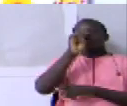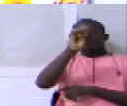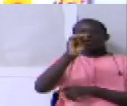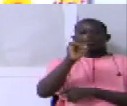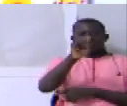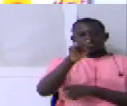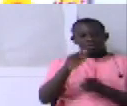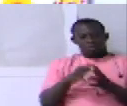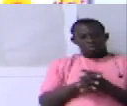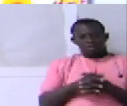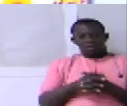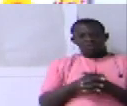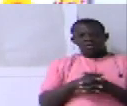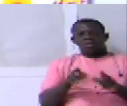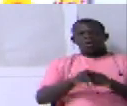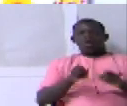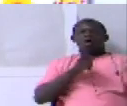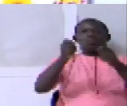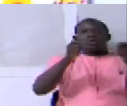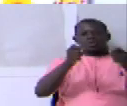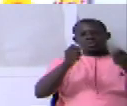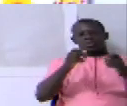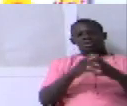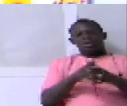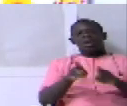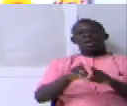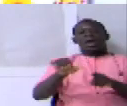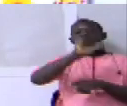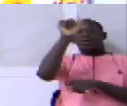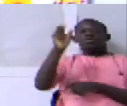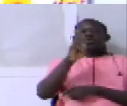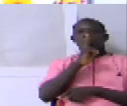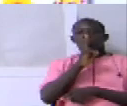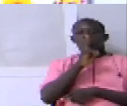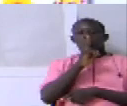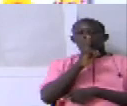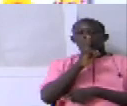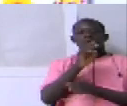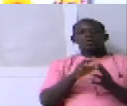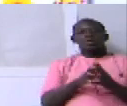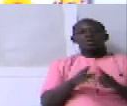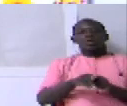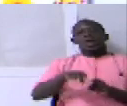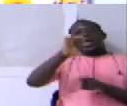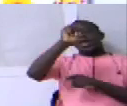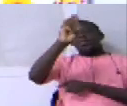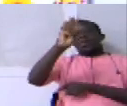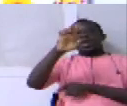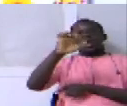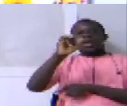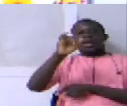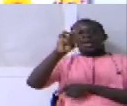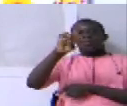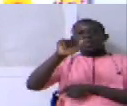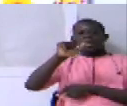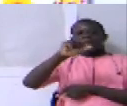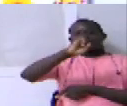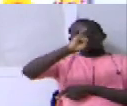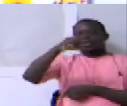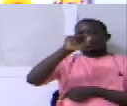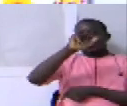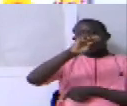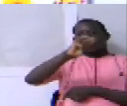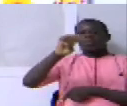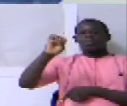Jumale ye commandi. Operations. Operations. And that would be who? Jumale. Ibrahim Ajame. Sedo ko Ibrahim Ajame. So